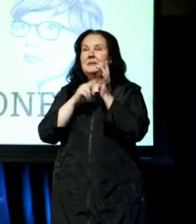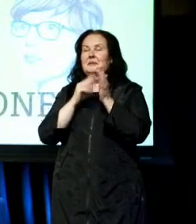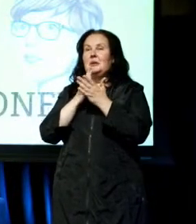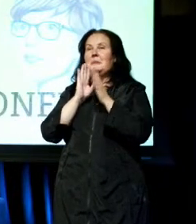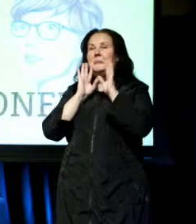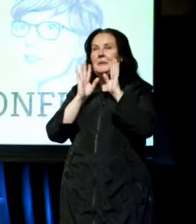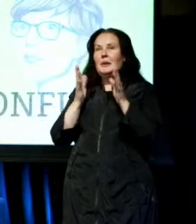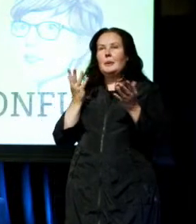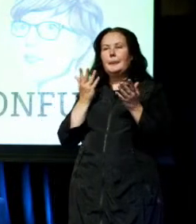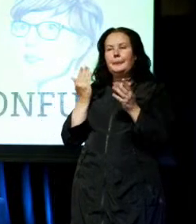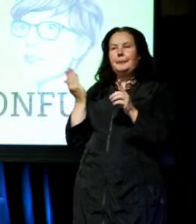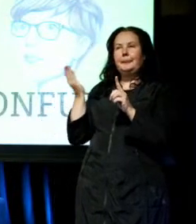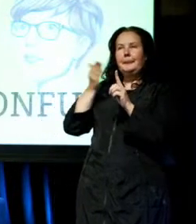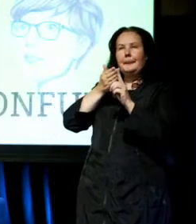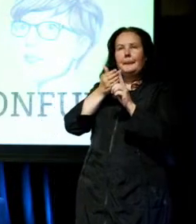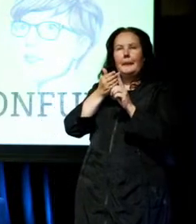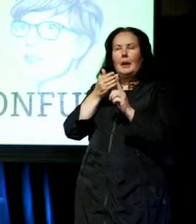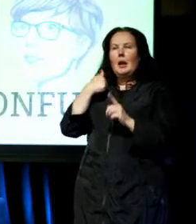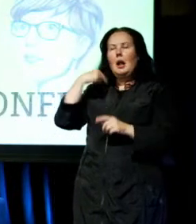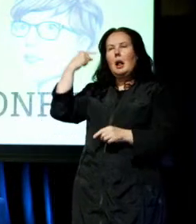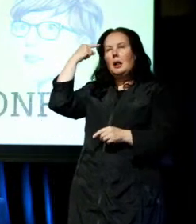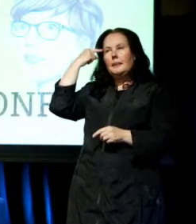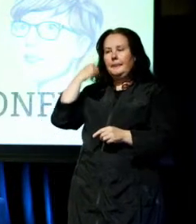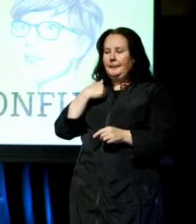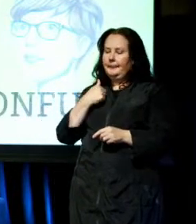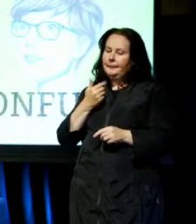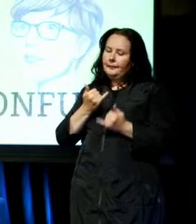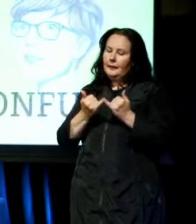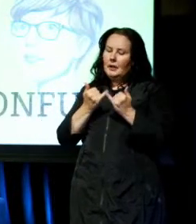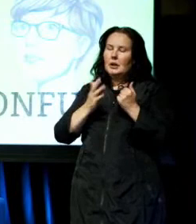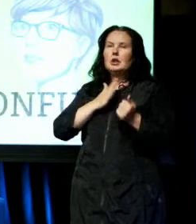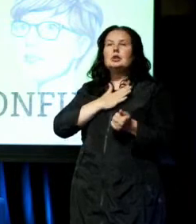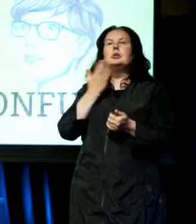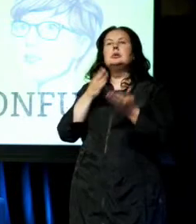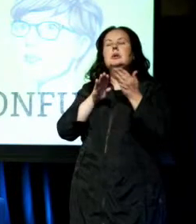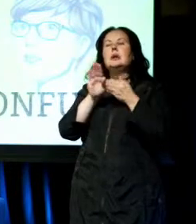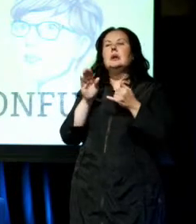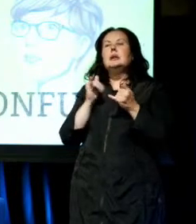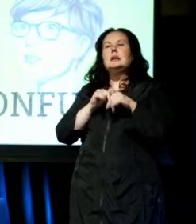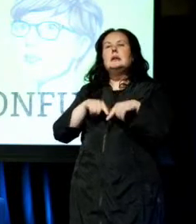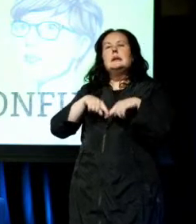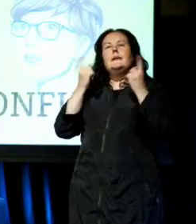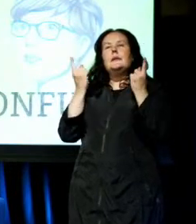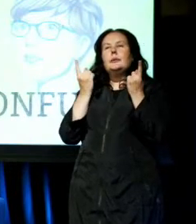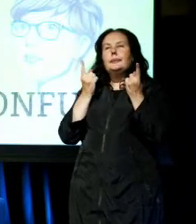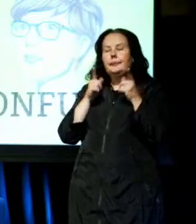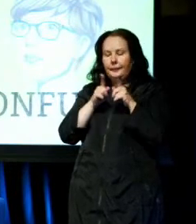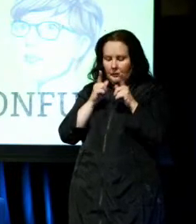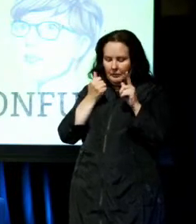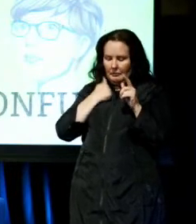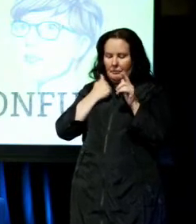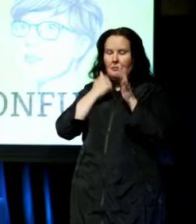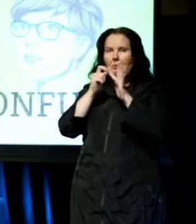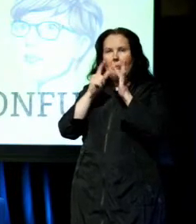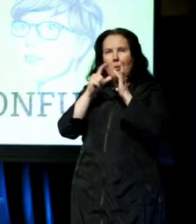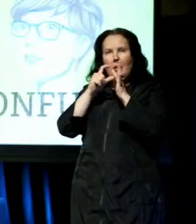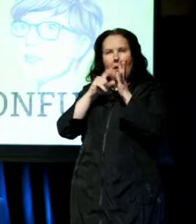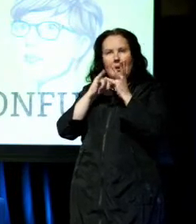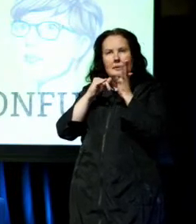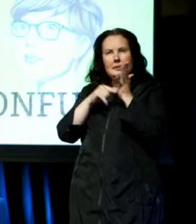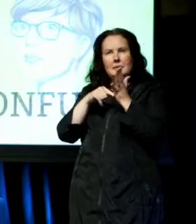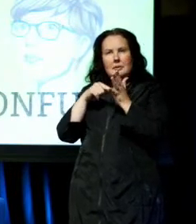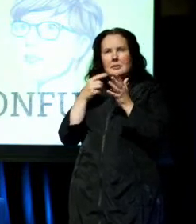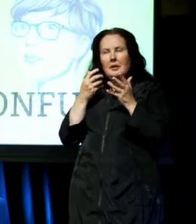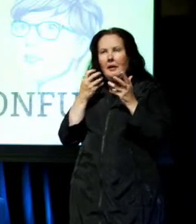where were we? So I guess like I'm really interested in this sort of different, but on my podcast I've talked to a lot of different people about the